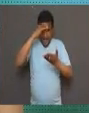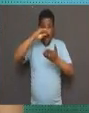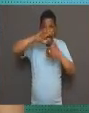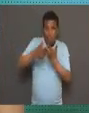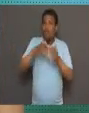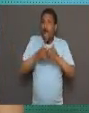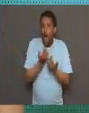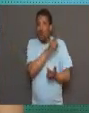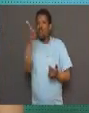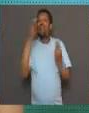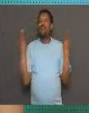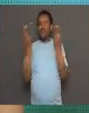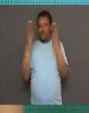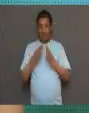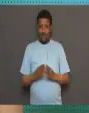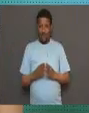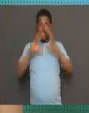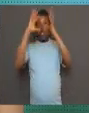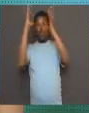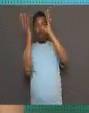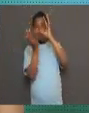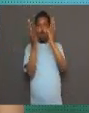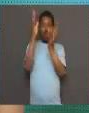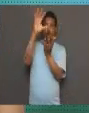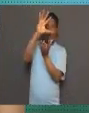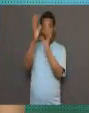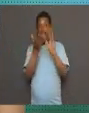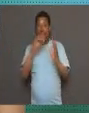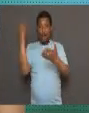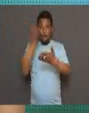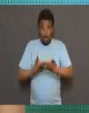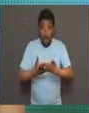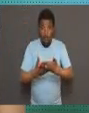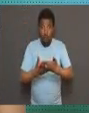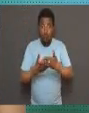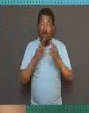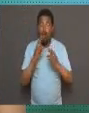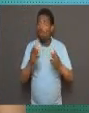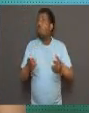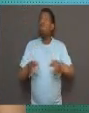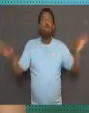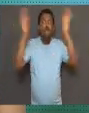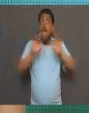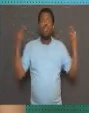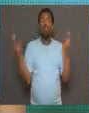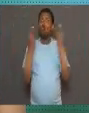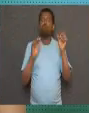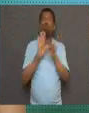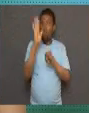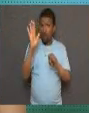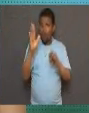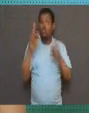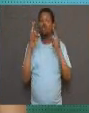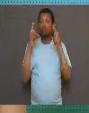used. Globes and maps are very useful tools, but they are not used for